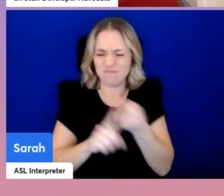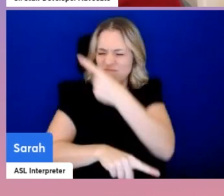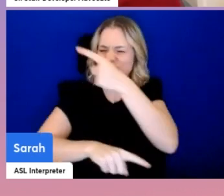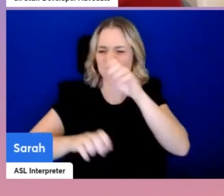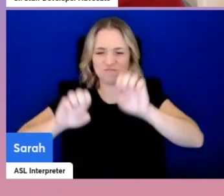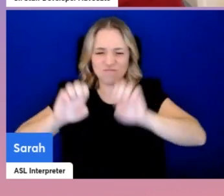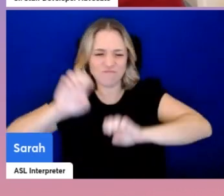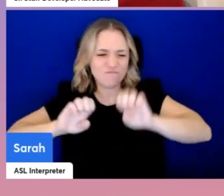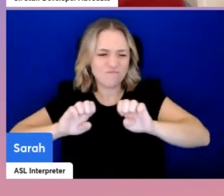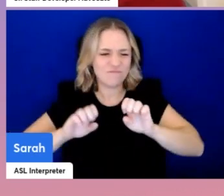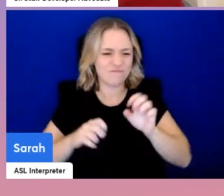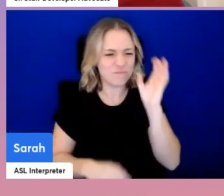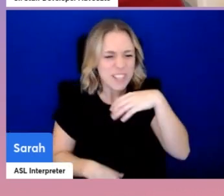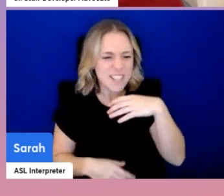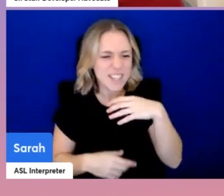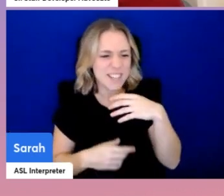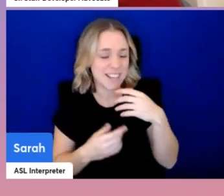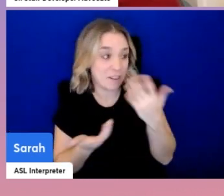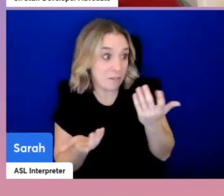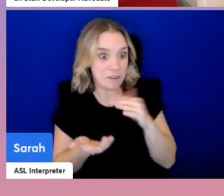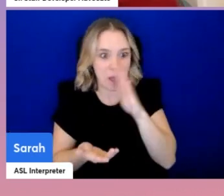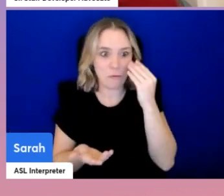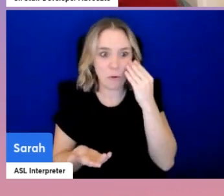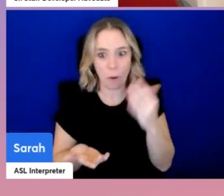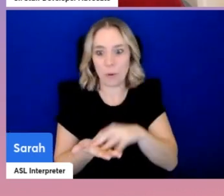never know what you can learn from it.